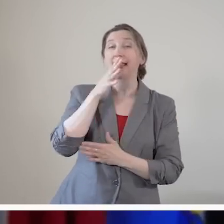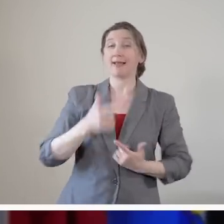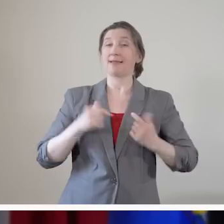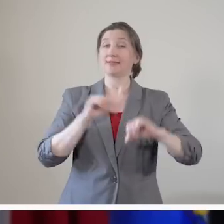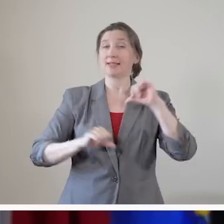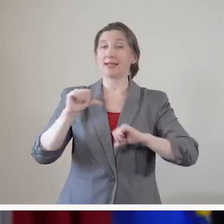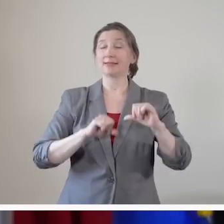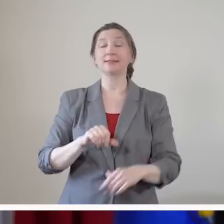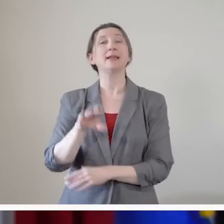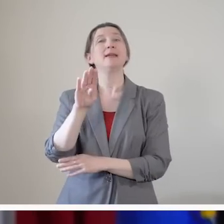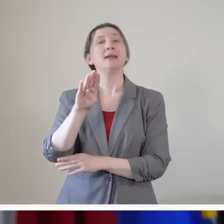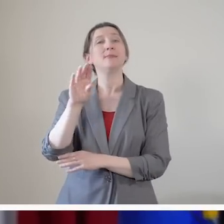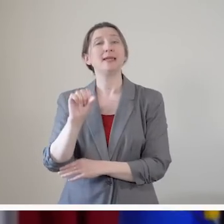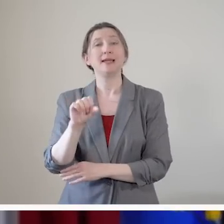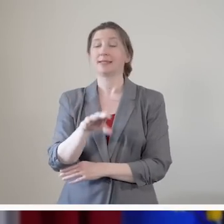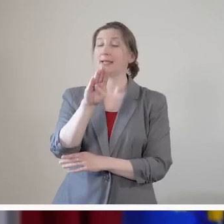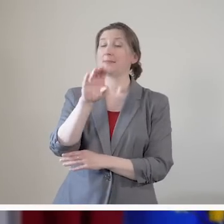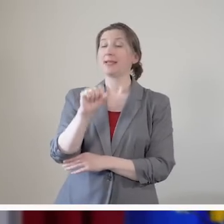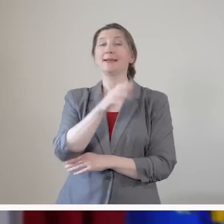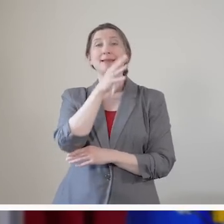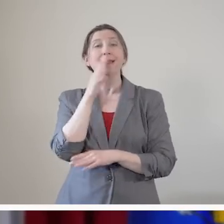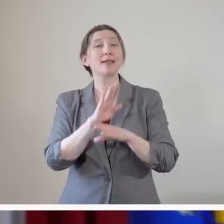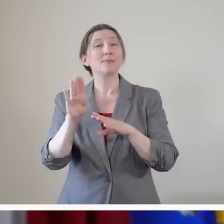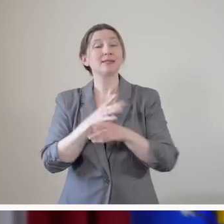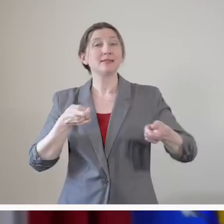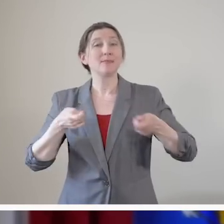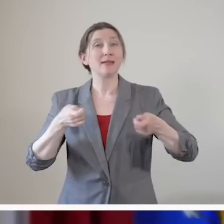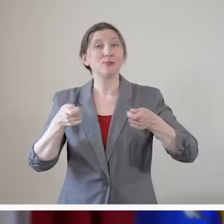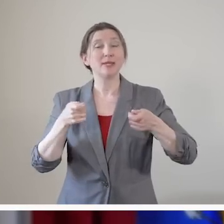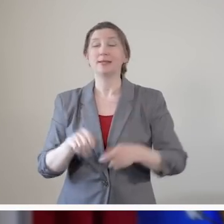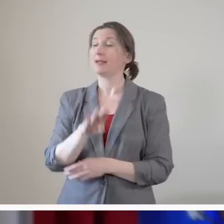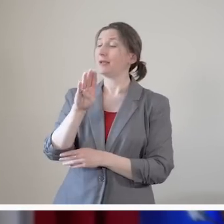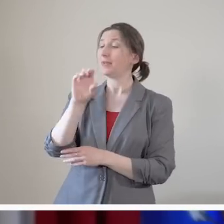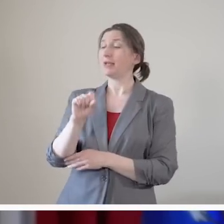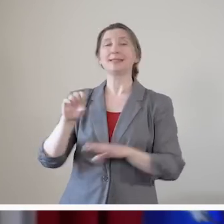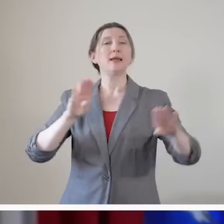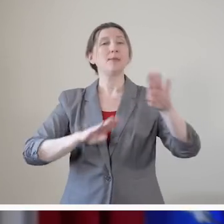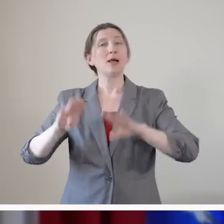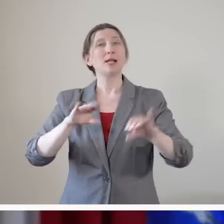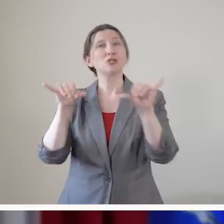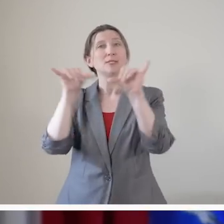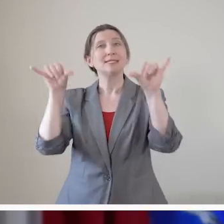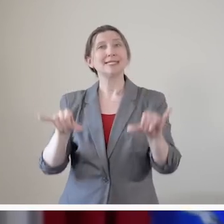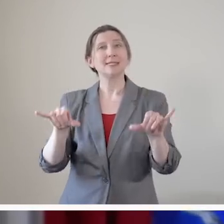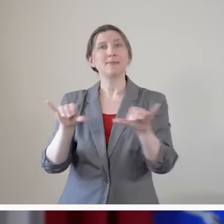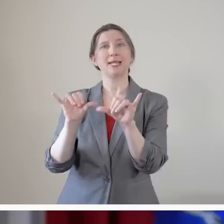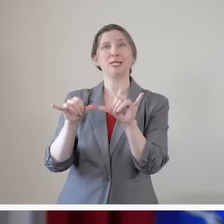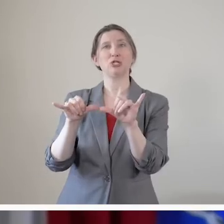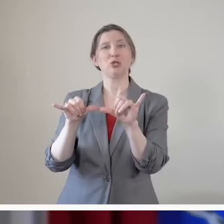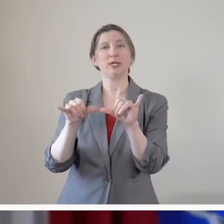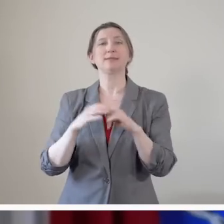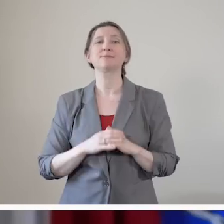Sciences. Bachelor of Science, Bachelor of Science, Agricultural Business Management, Bachelor of Science, Biological